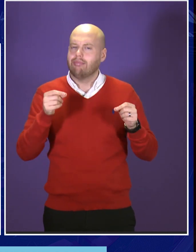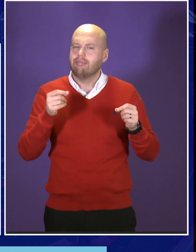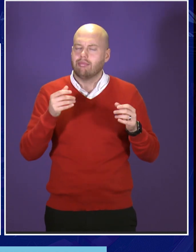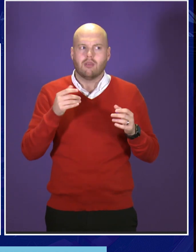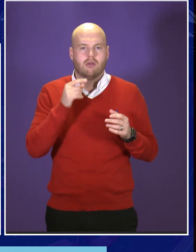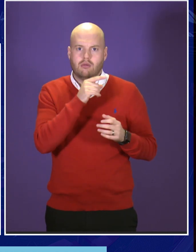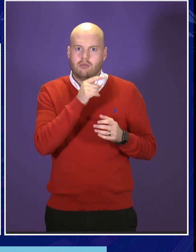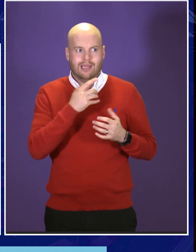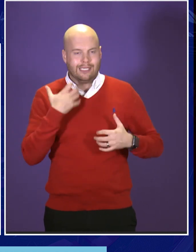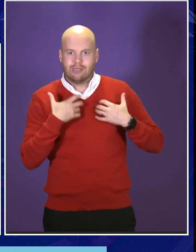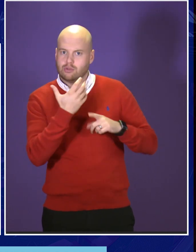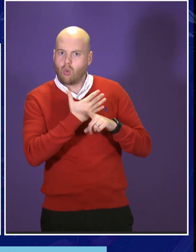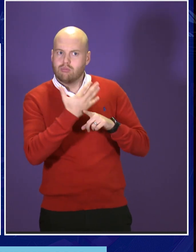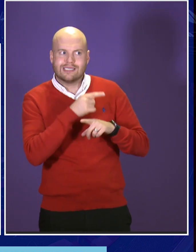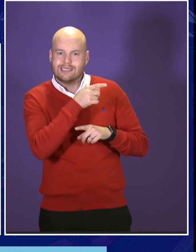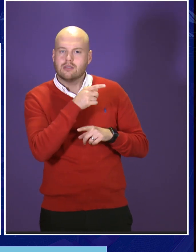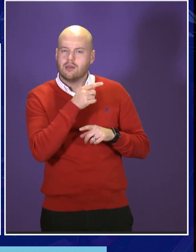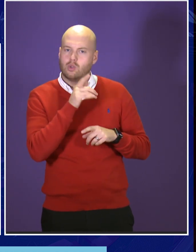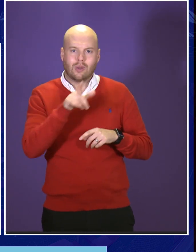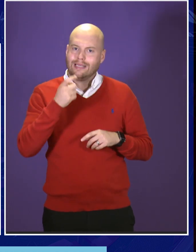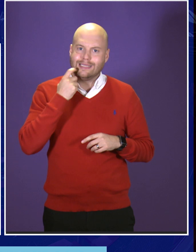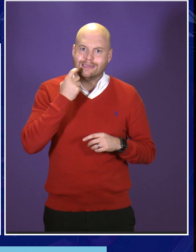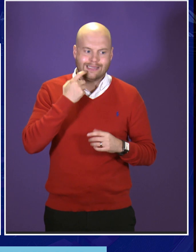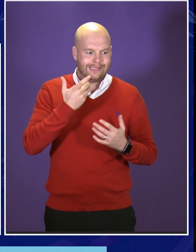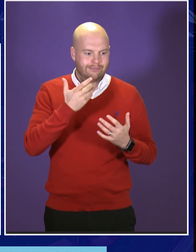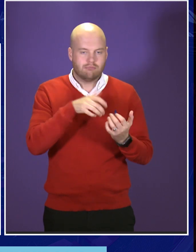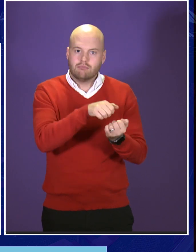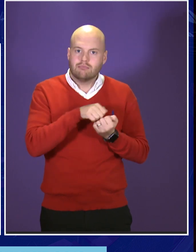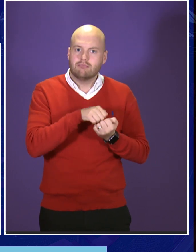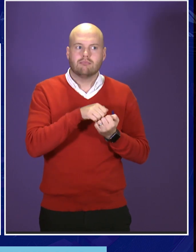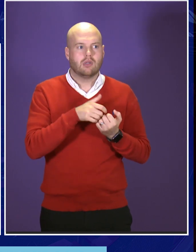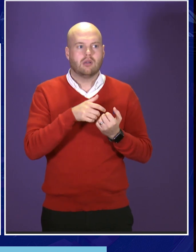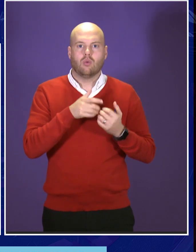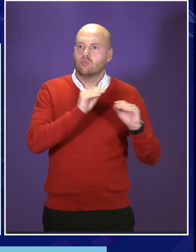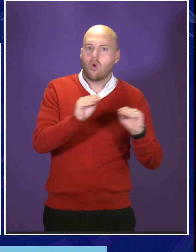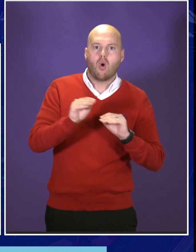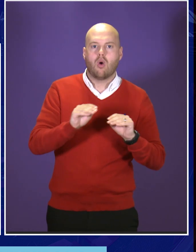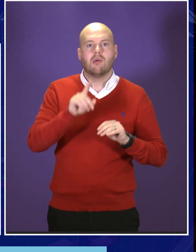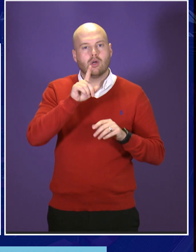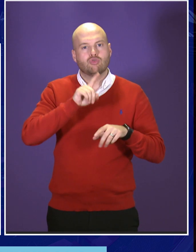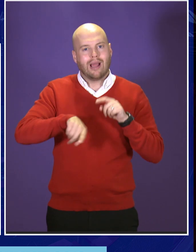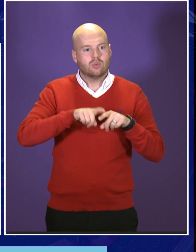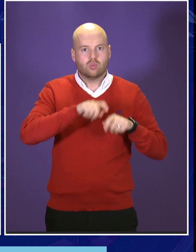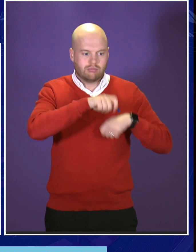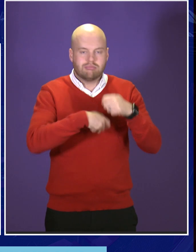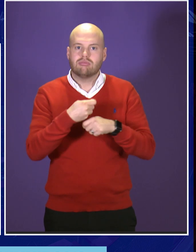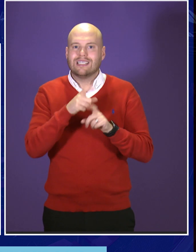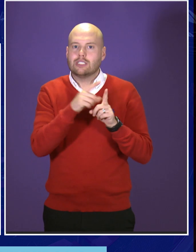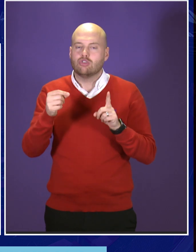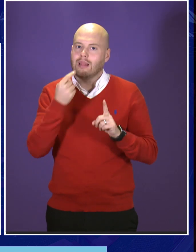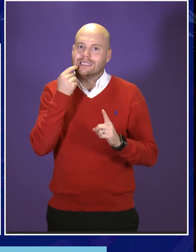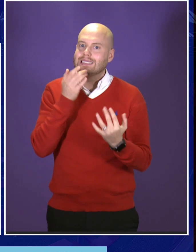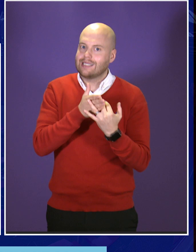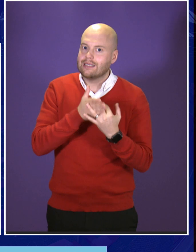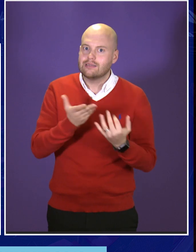stories around things that might not be so easily documented and might not be so easily told, but we've looked to do it in a digital format. We just